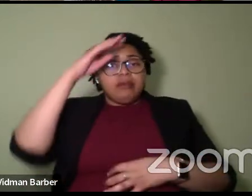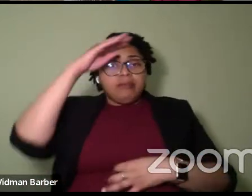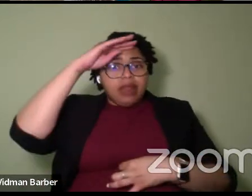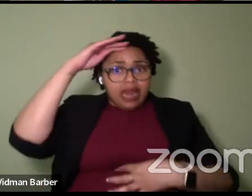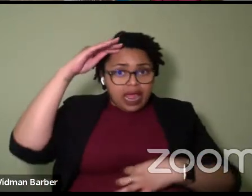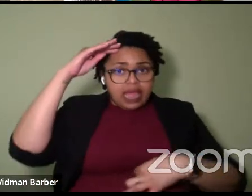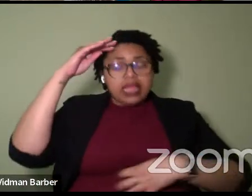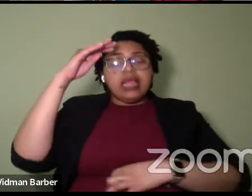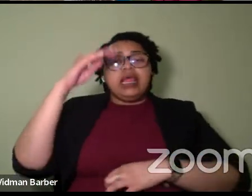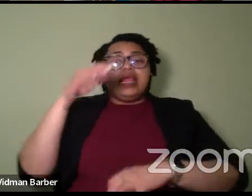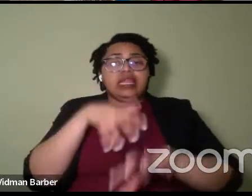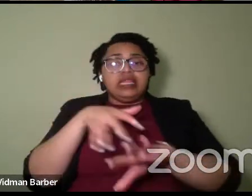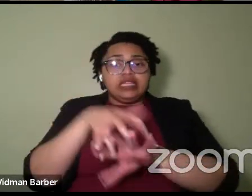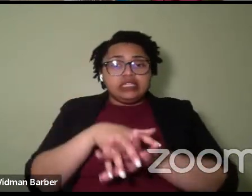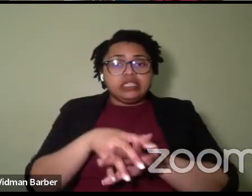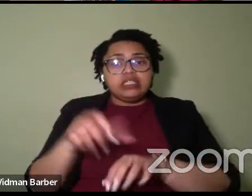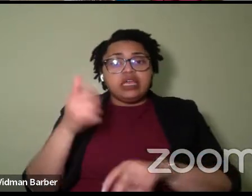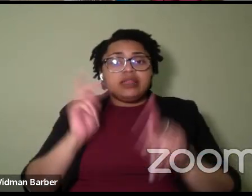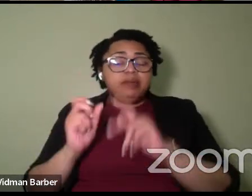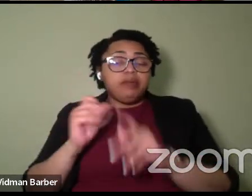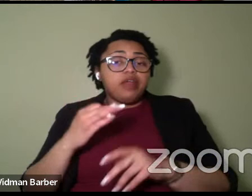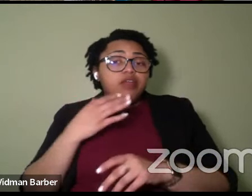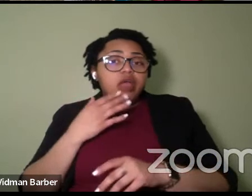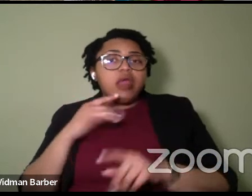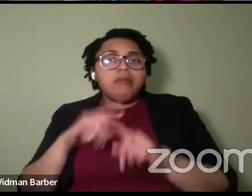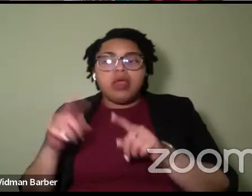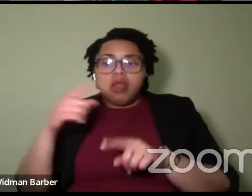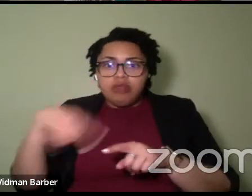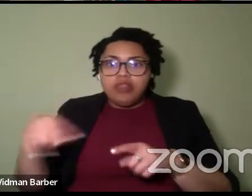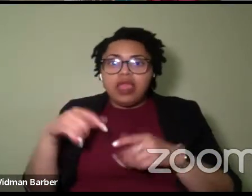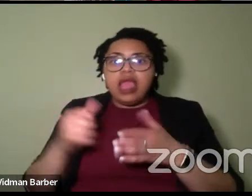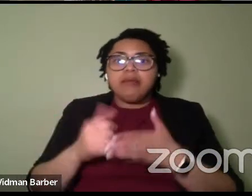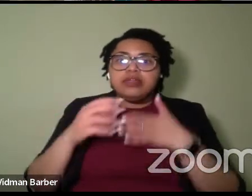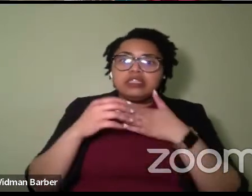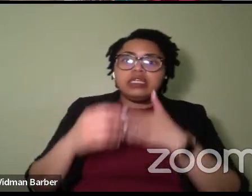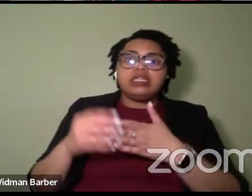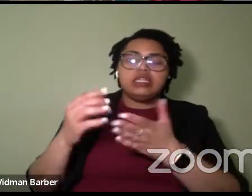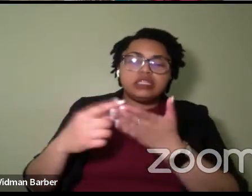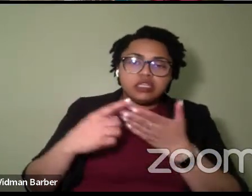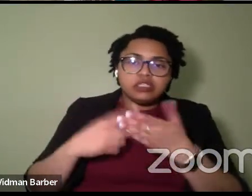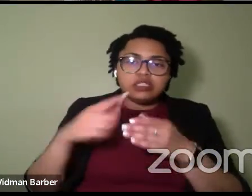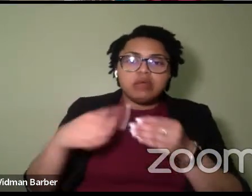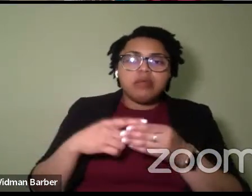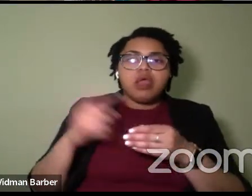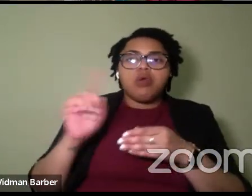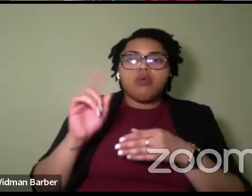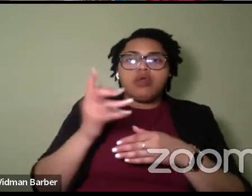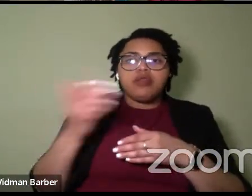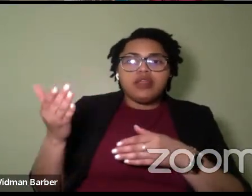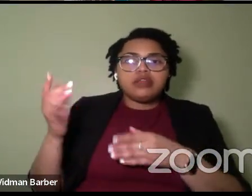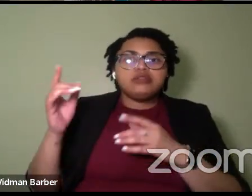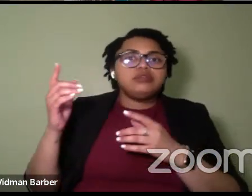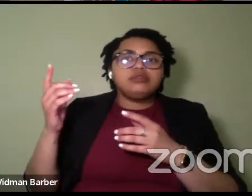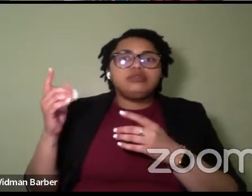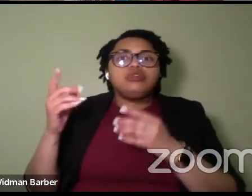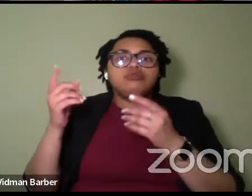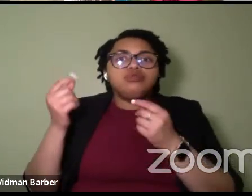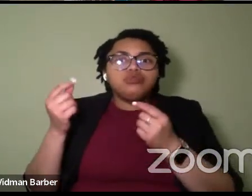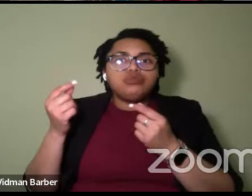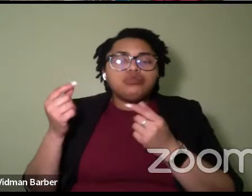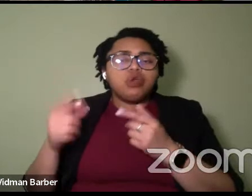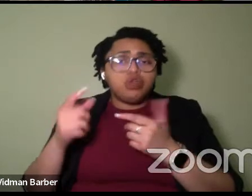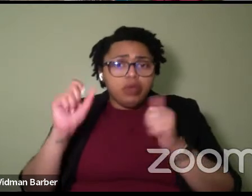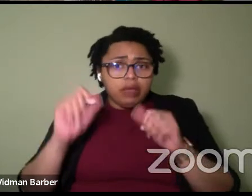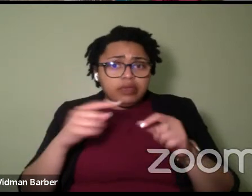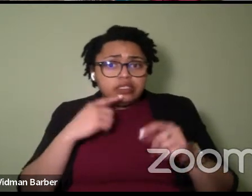organizations, but are they the ones who are helping to lead these discussions about where things are going to go? Are you even getting to tell your real story of